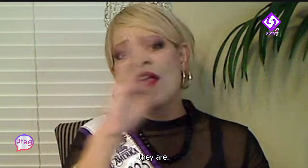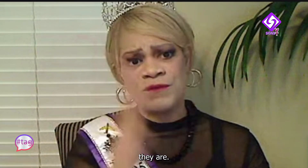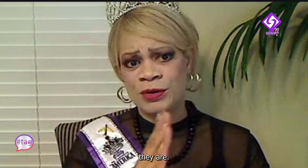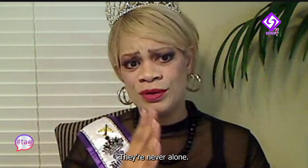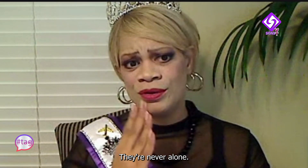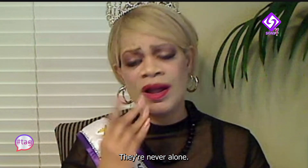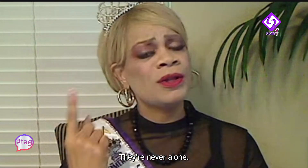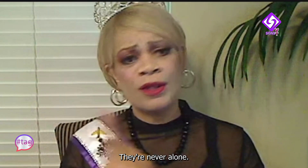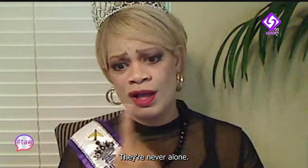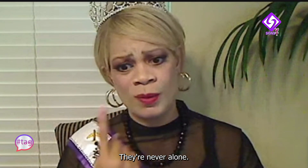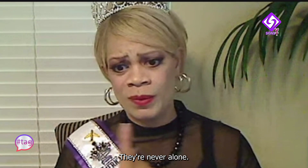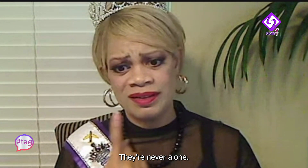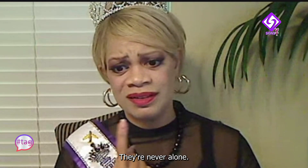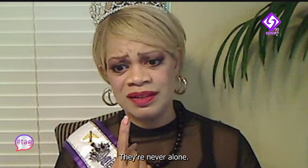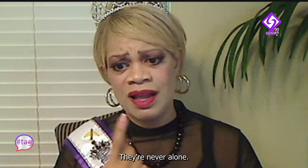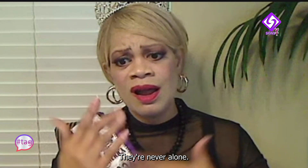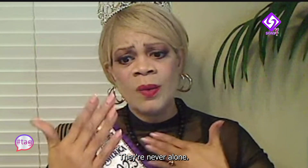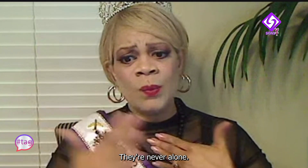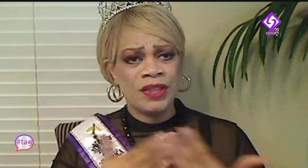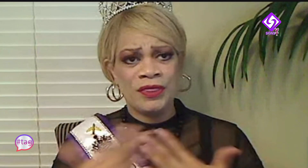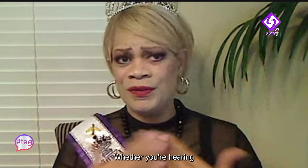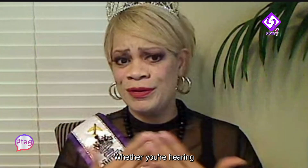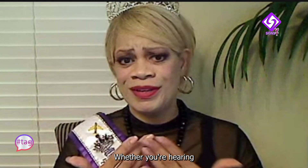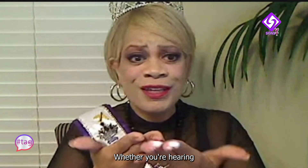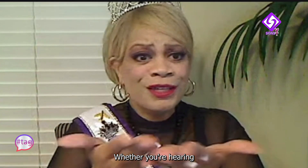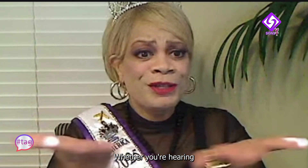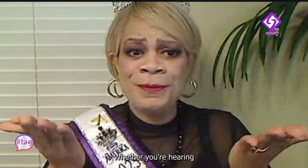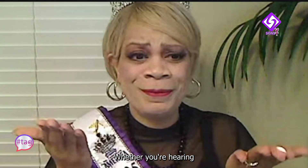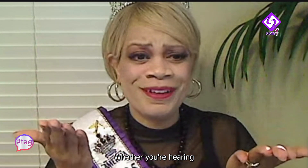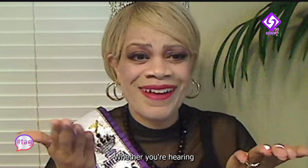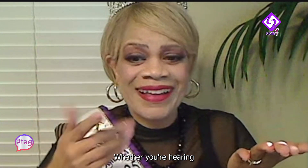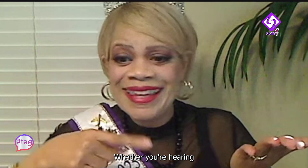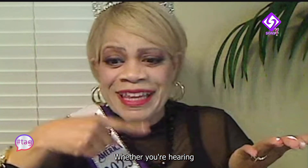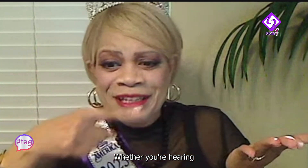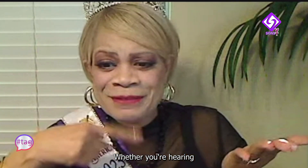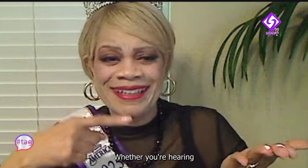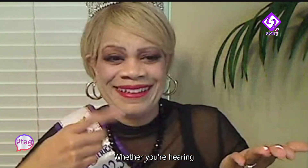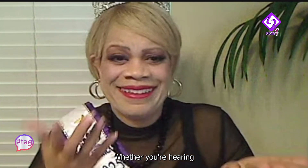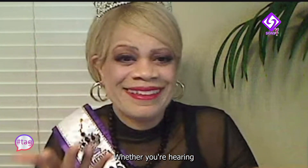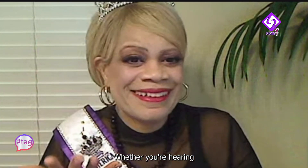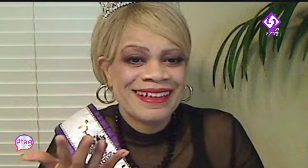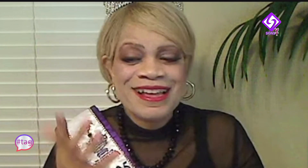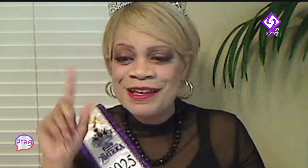they're never alone. Whether